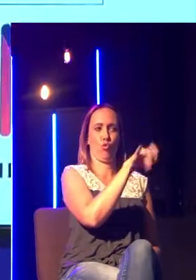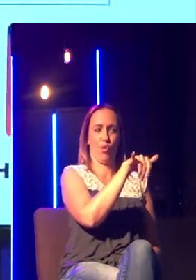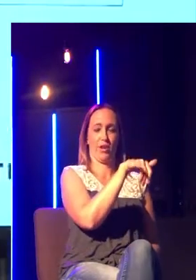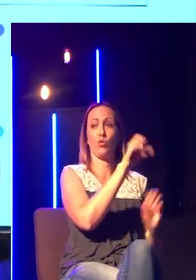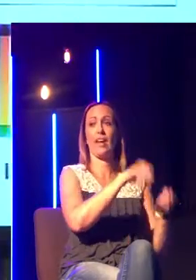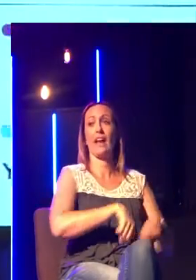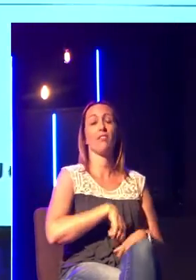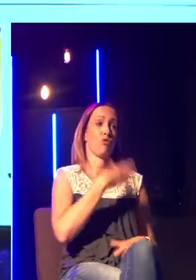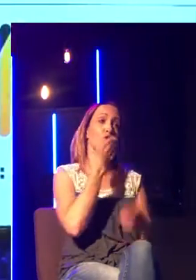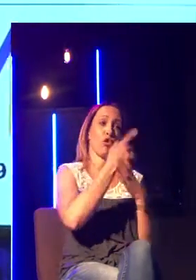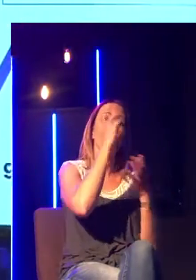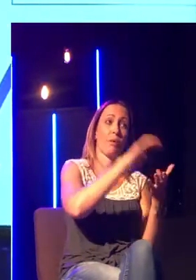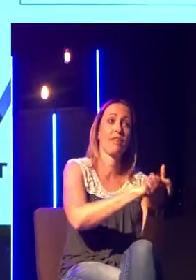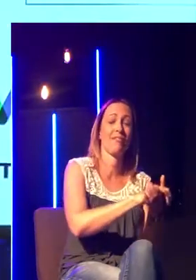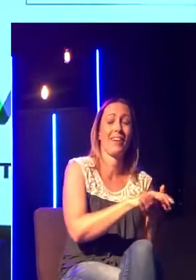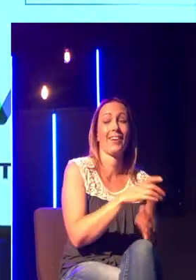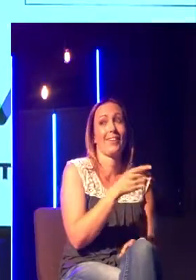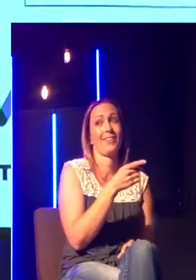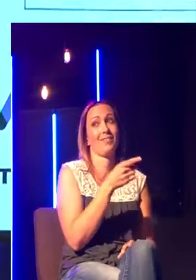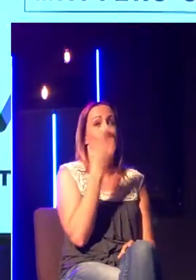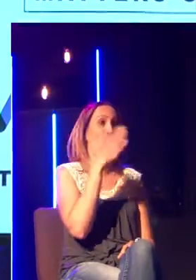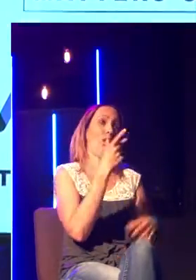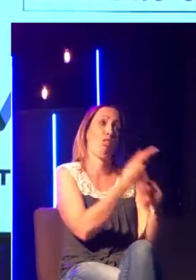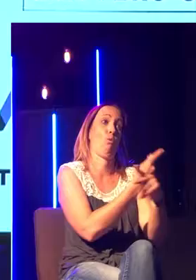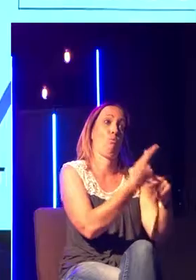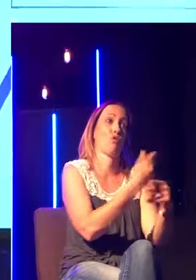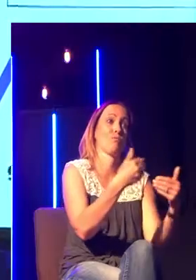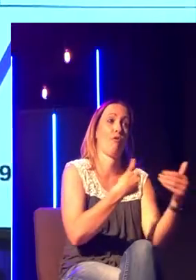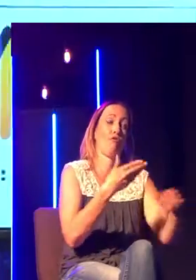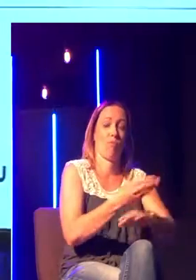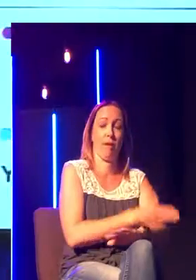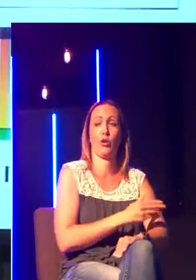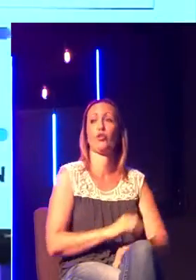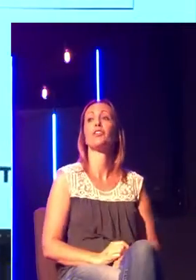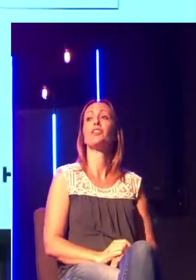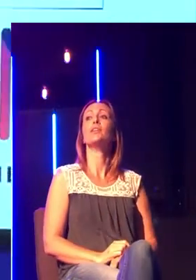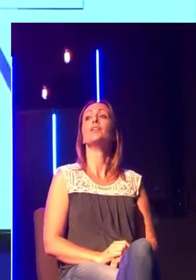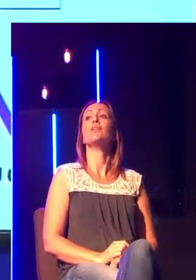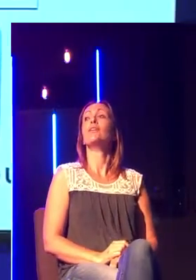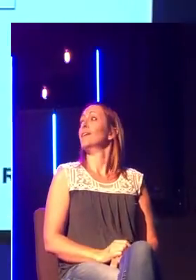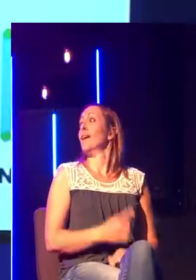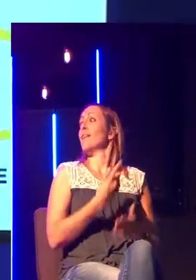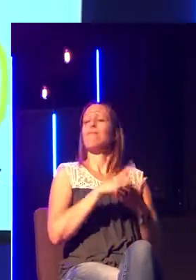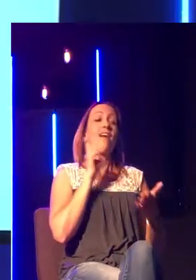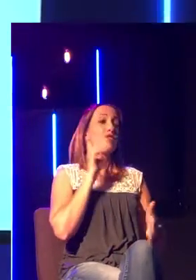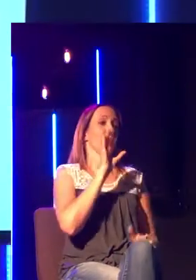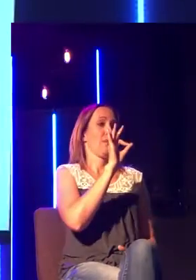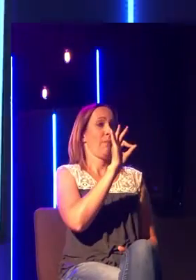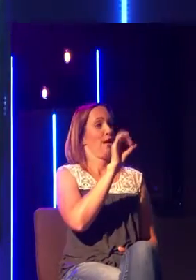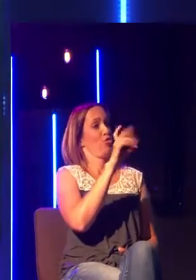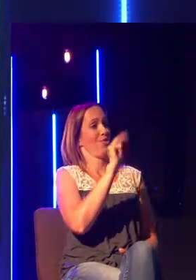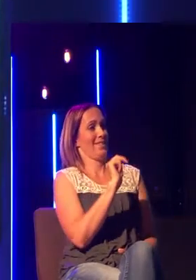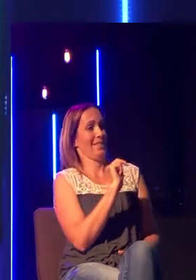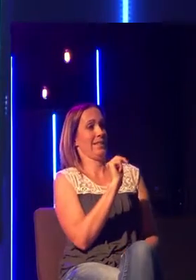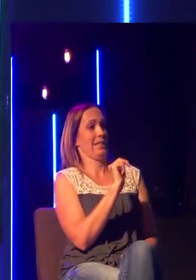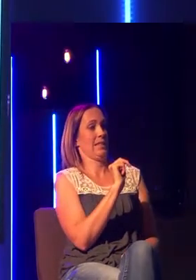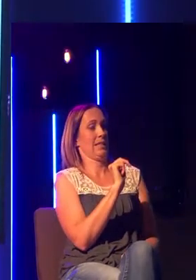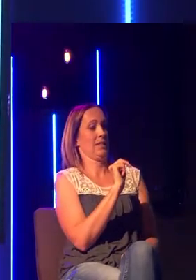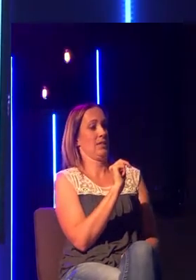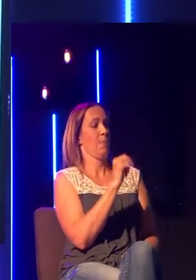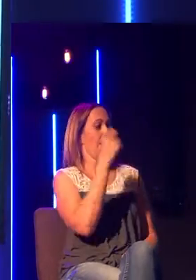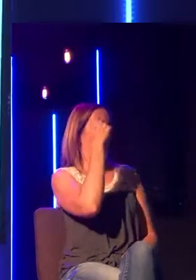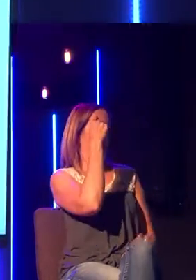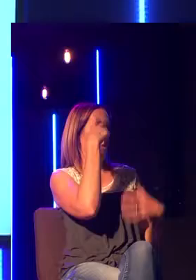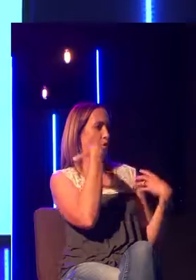that you believe that right now, because it's gonna get worse before it gets better. Last week, Pastor Dean gave us a prescription for